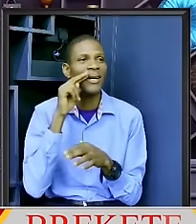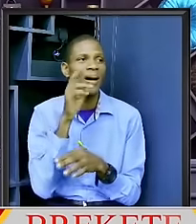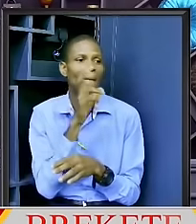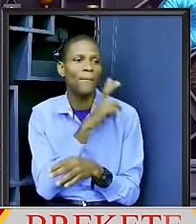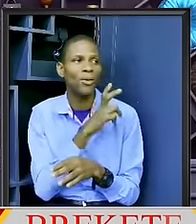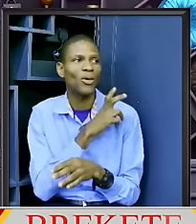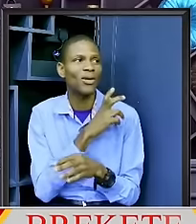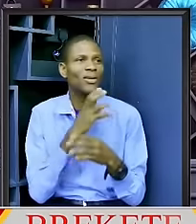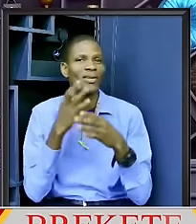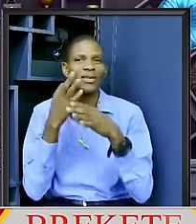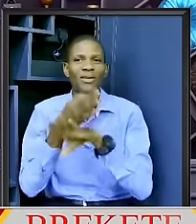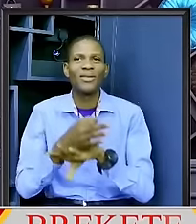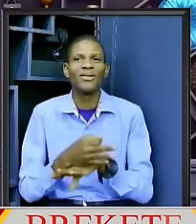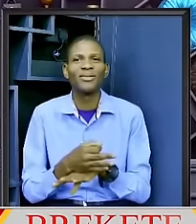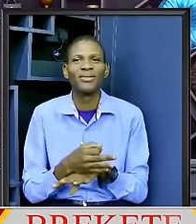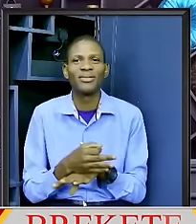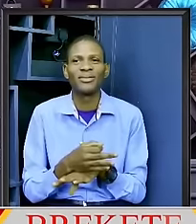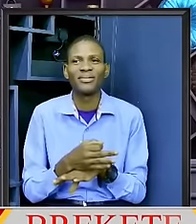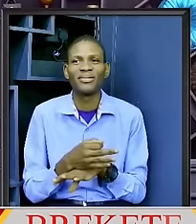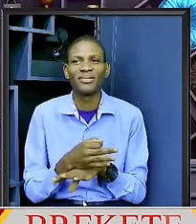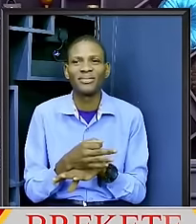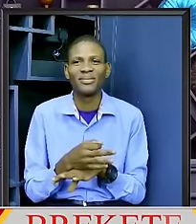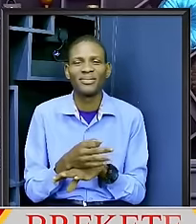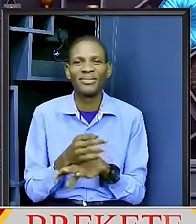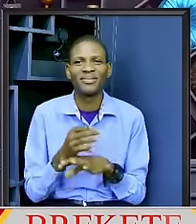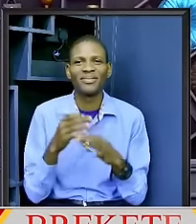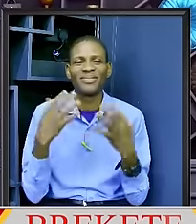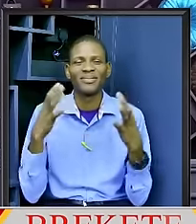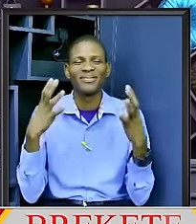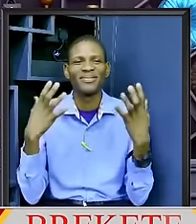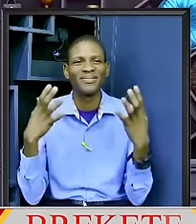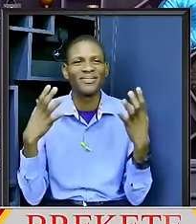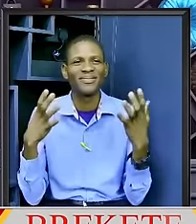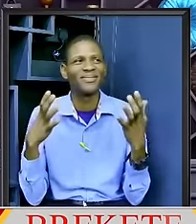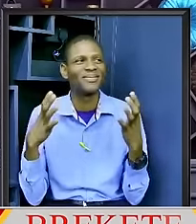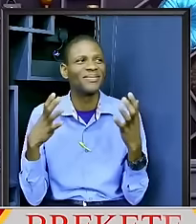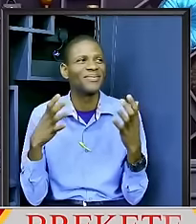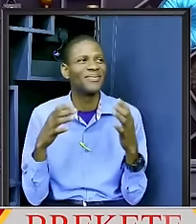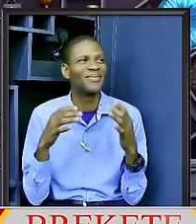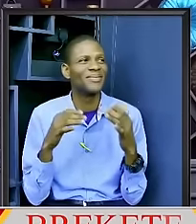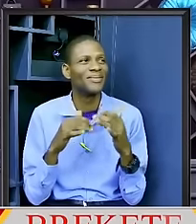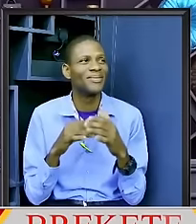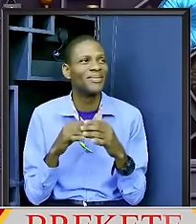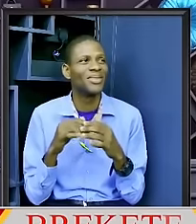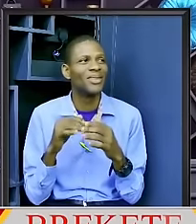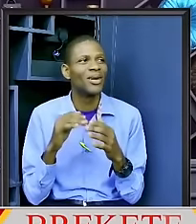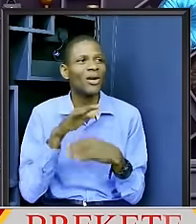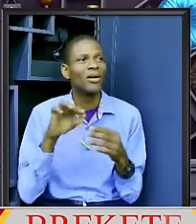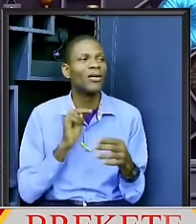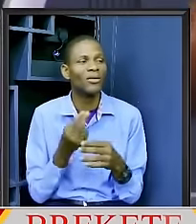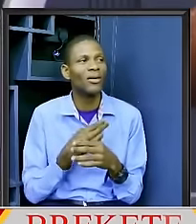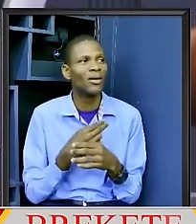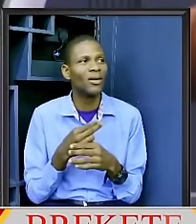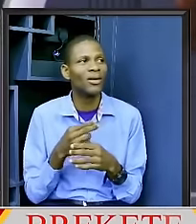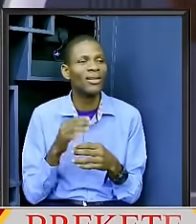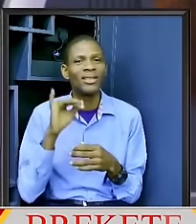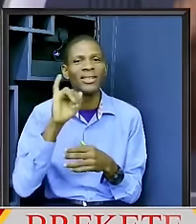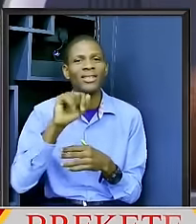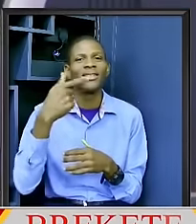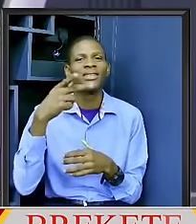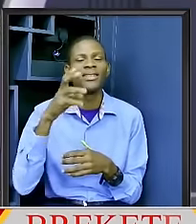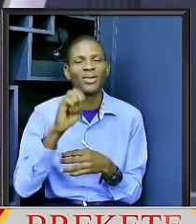award? Yes. The hey. The vice president. All of us here now.